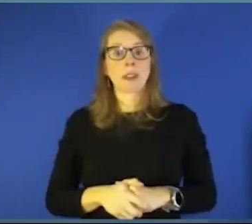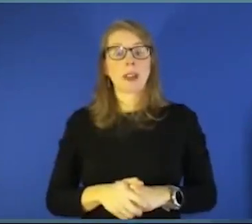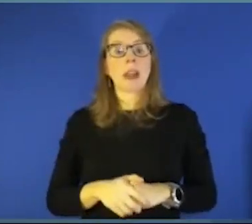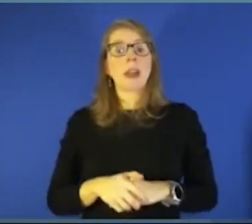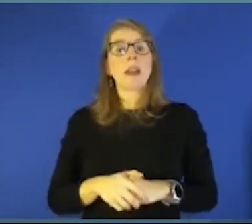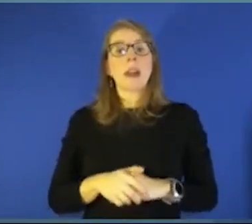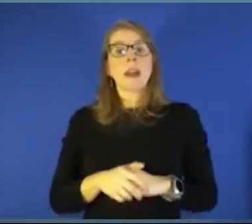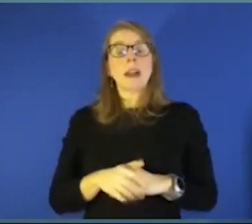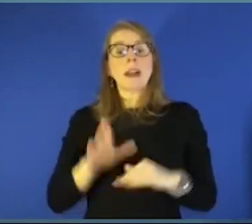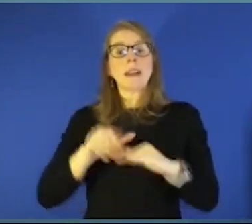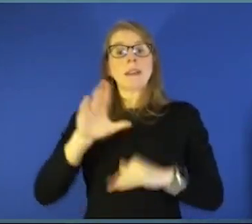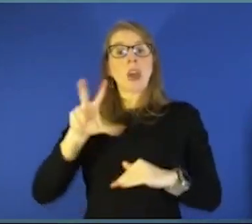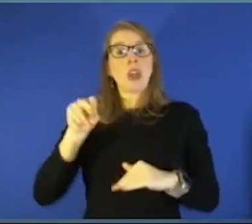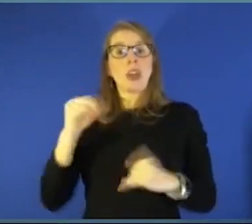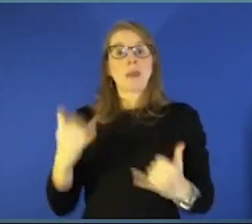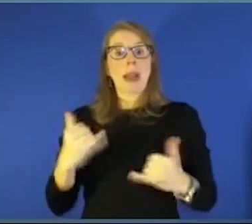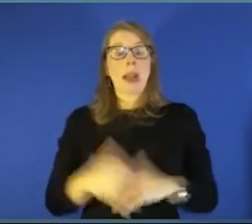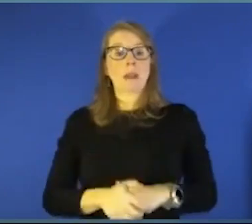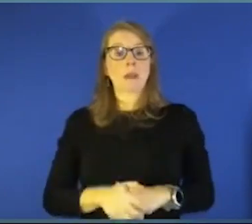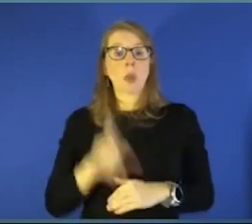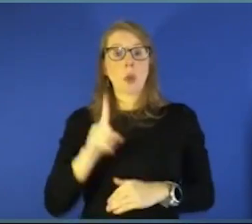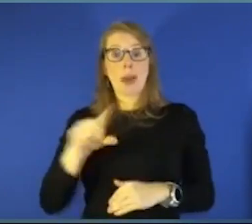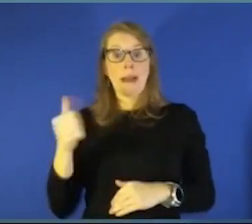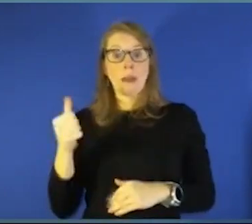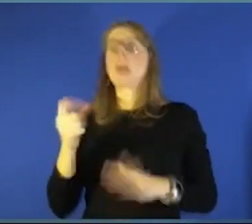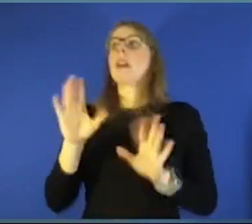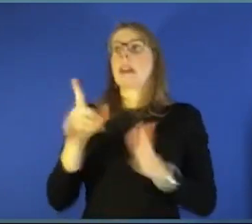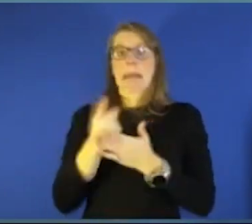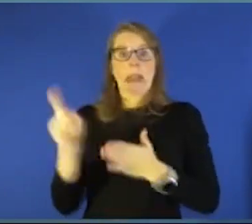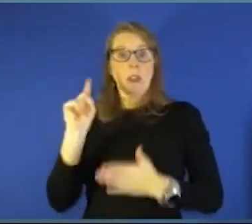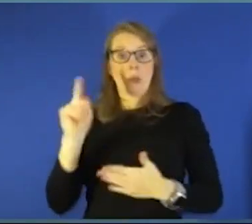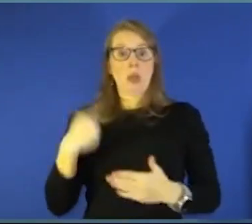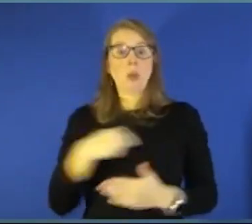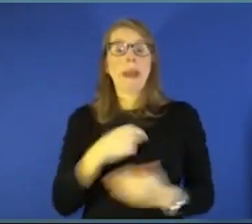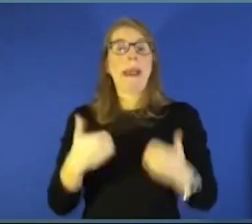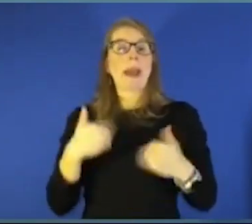now. And last week we had over